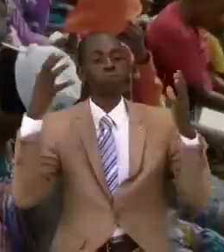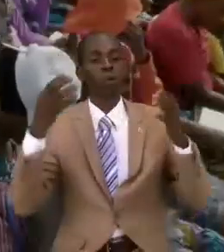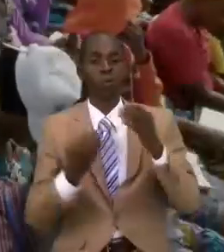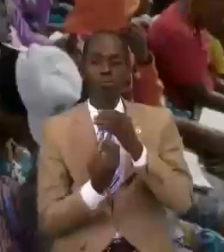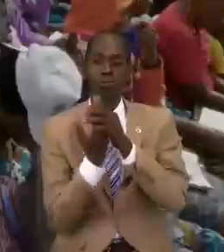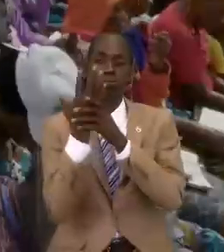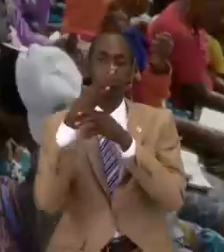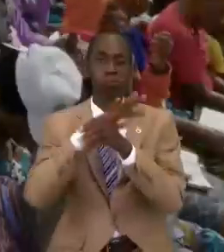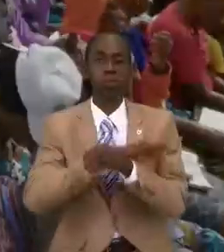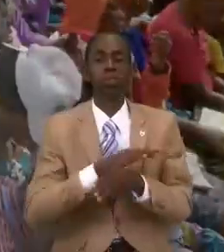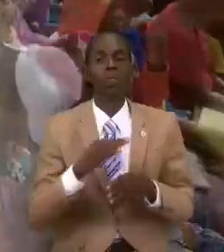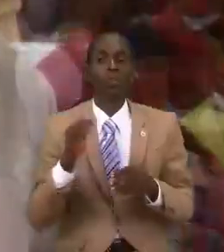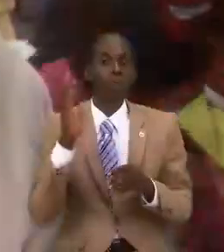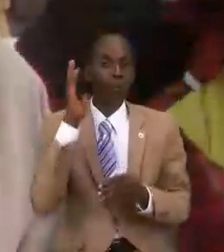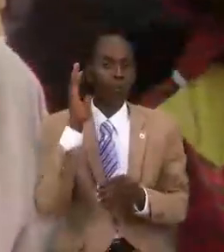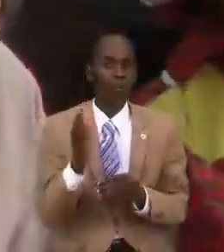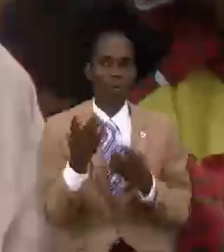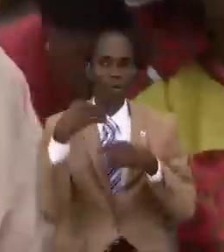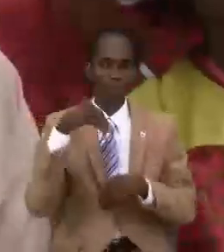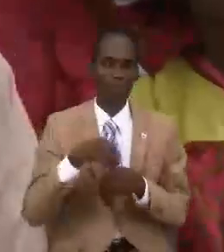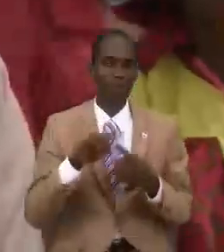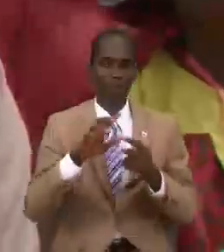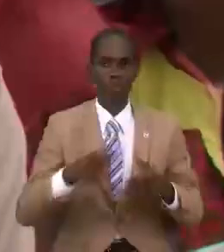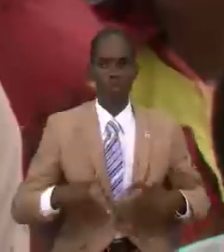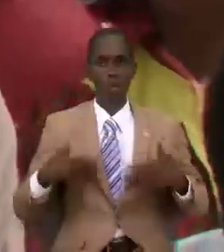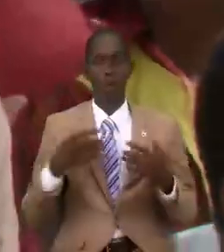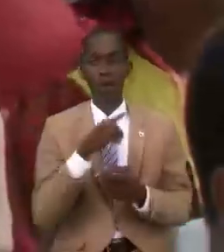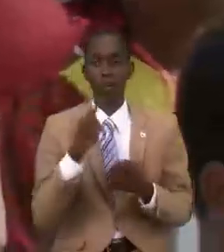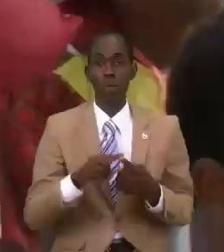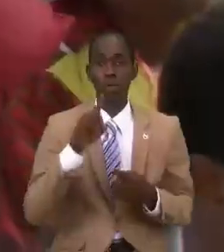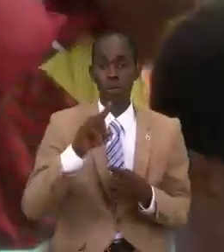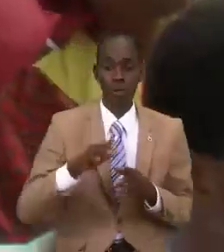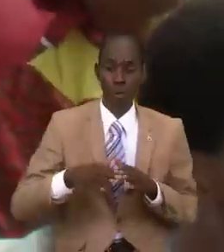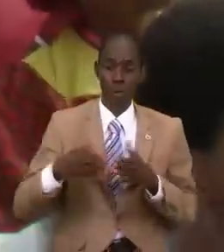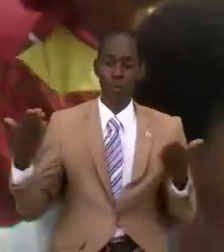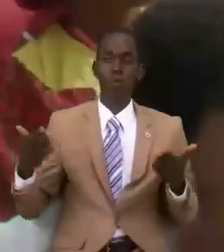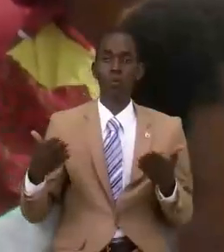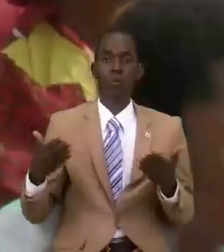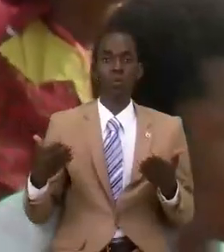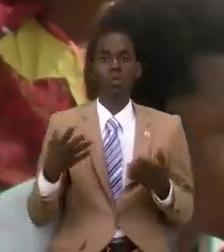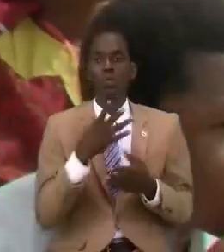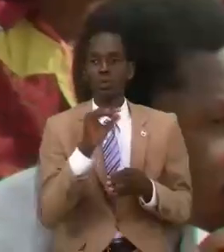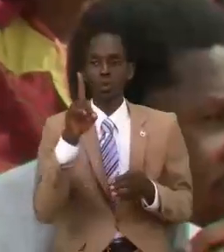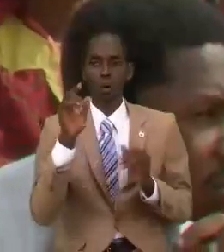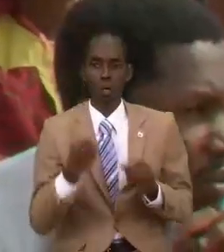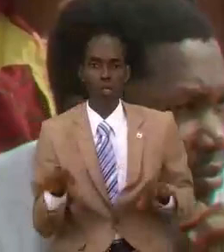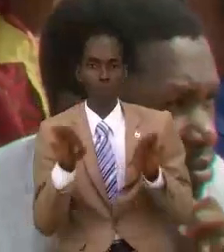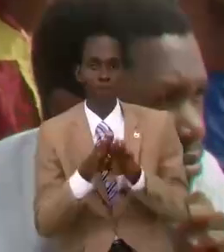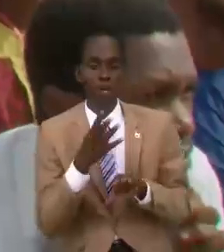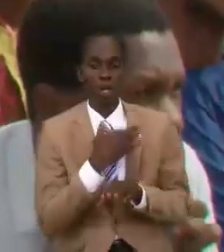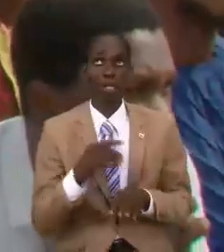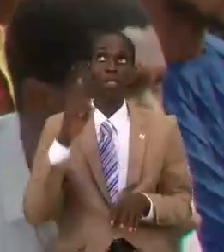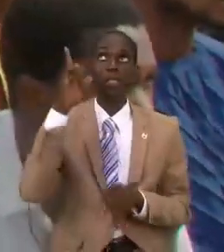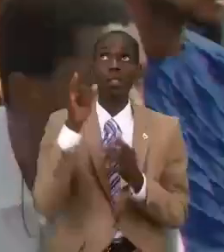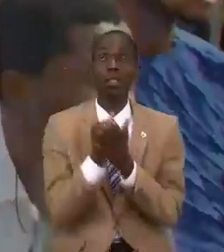when he opens, none can shut, and he that shut, and none can open. Look at that